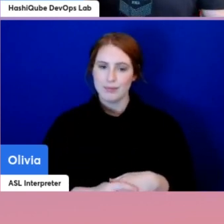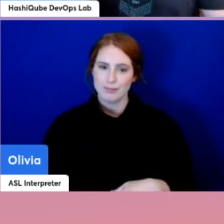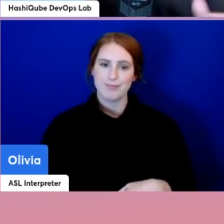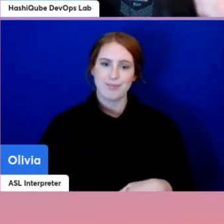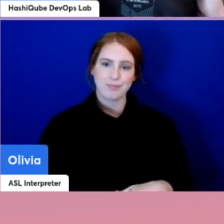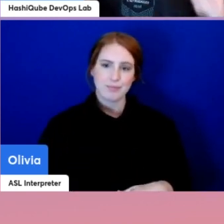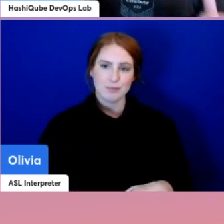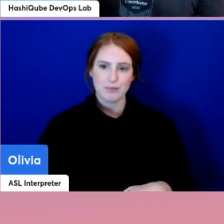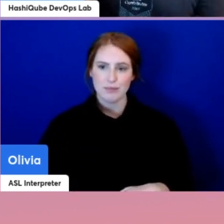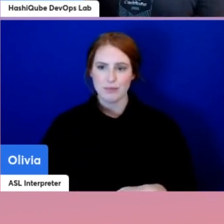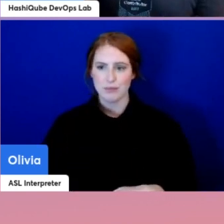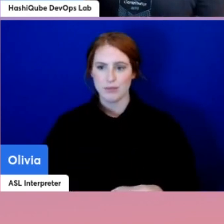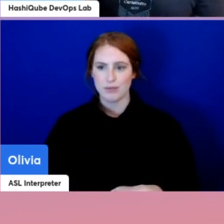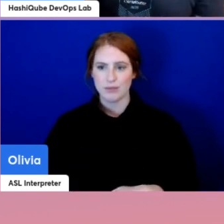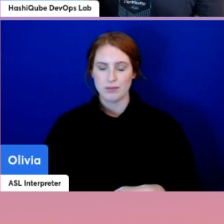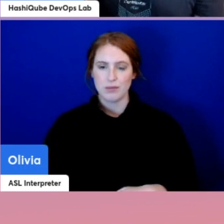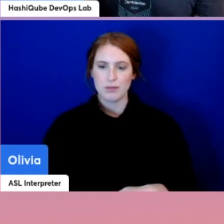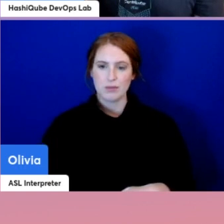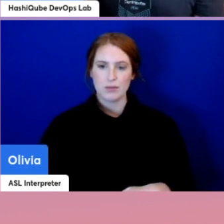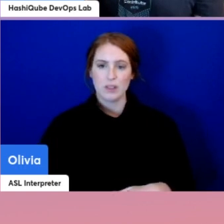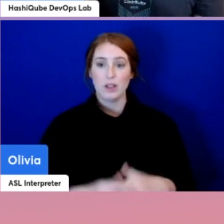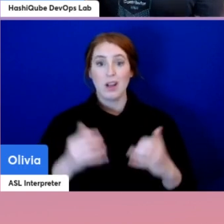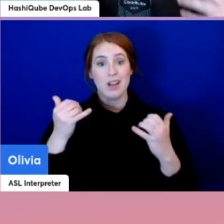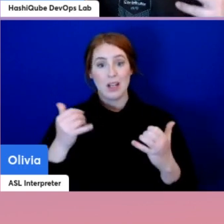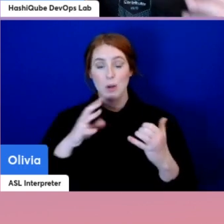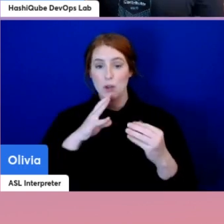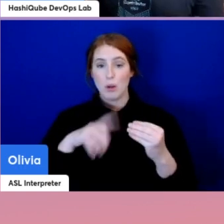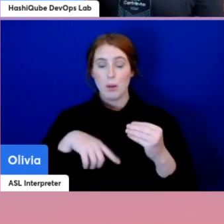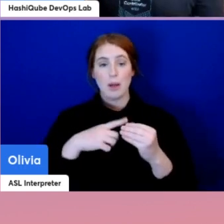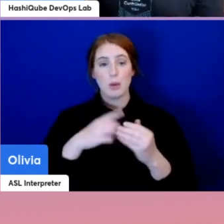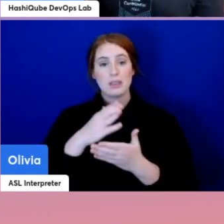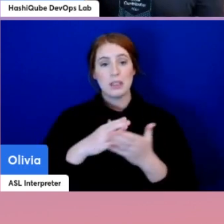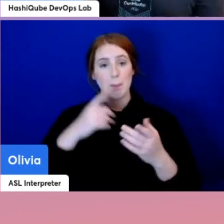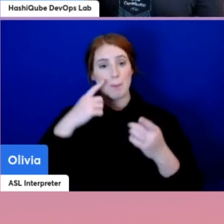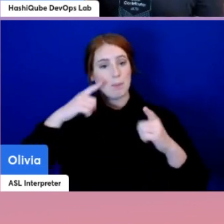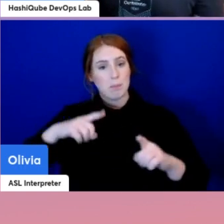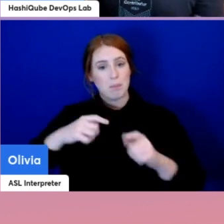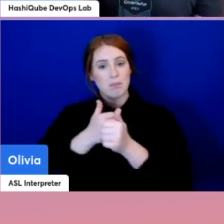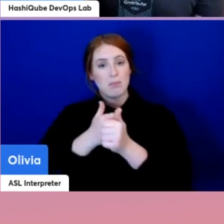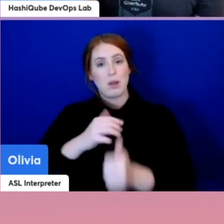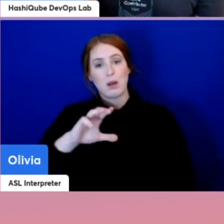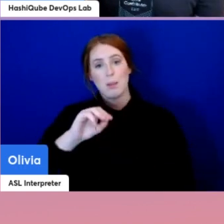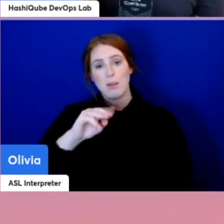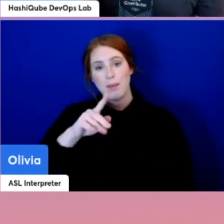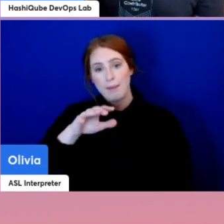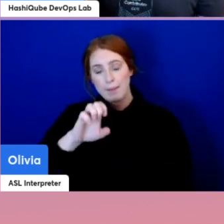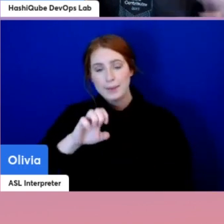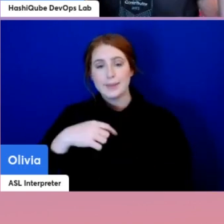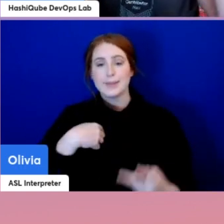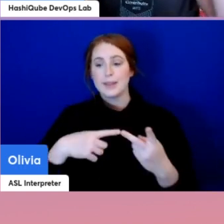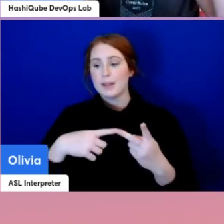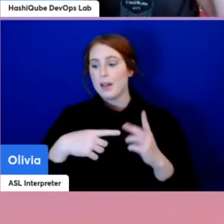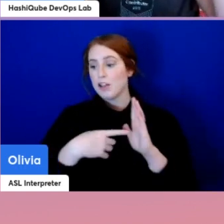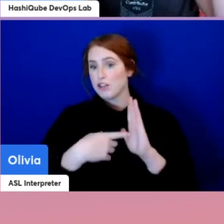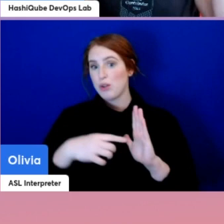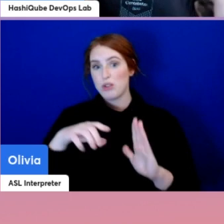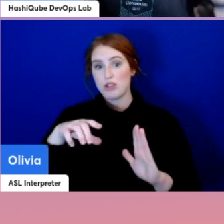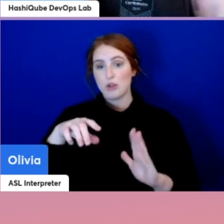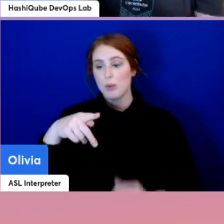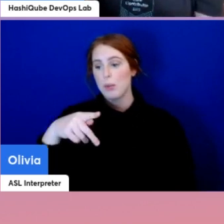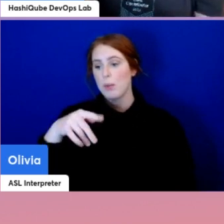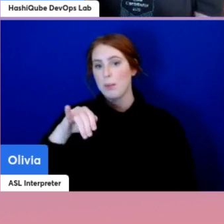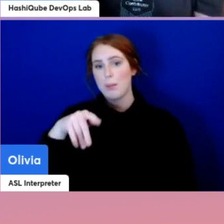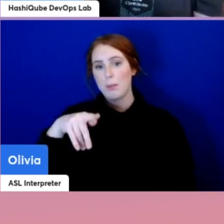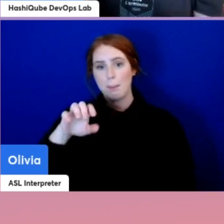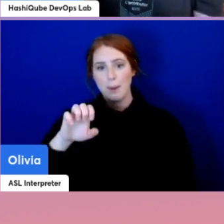So now we've stepped through some of the compliance checks for you. I've showed you the pipeline, and I've shown you